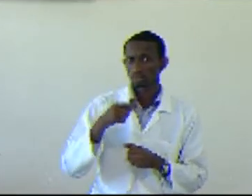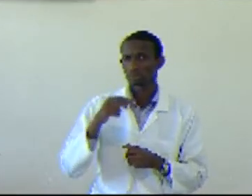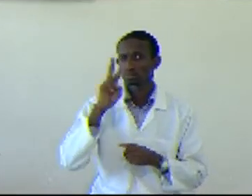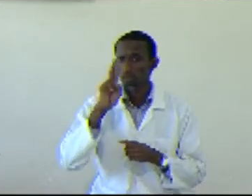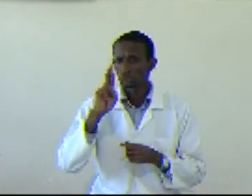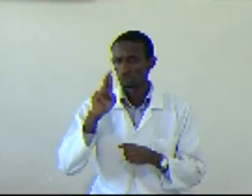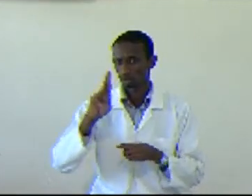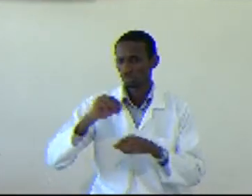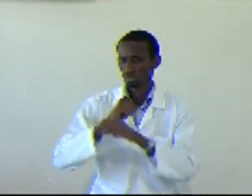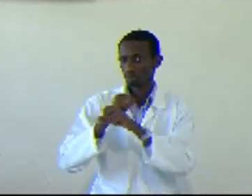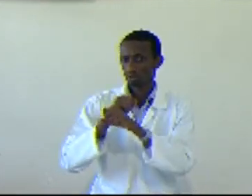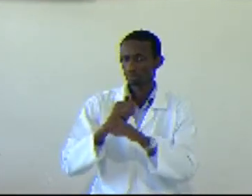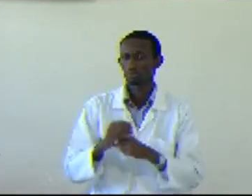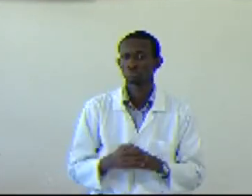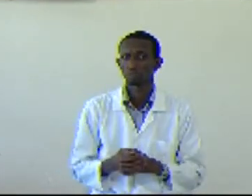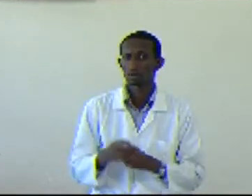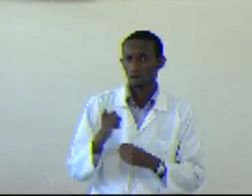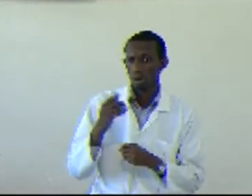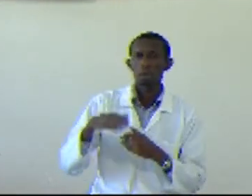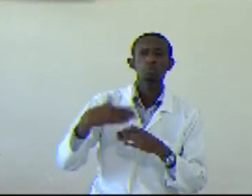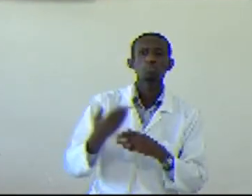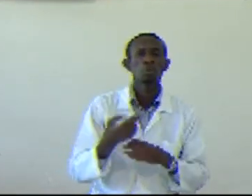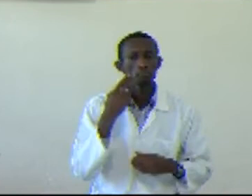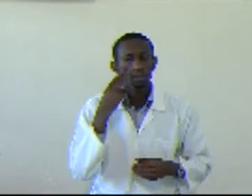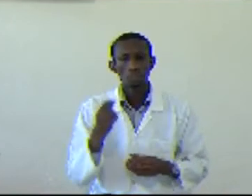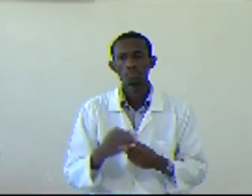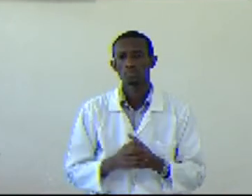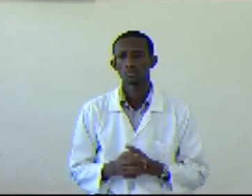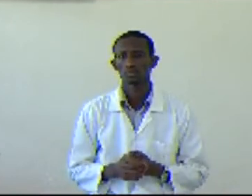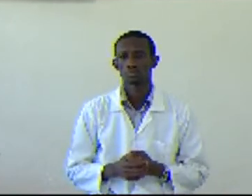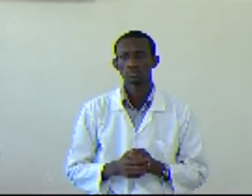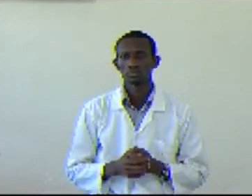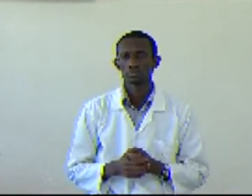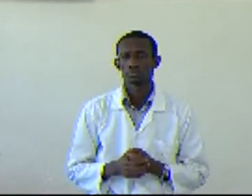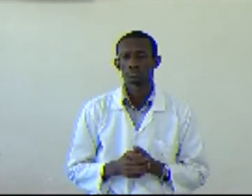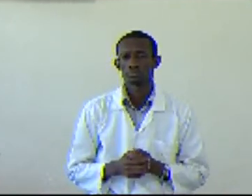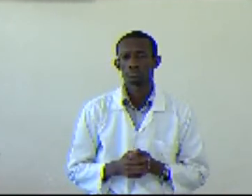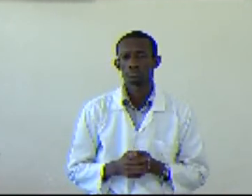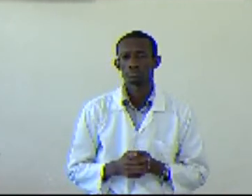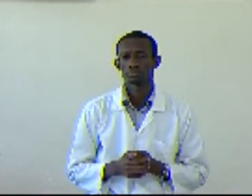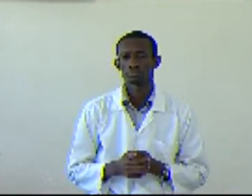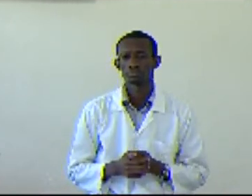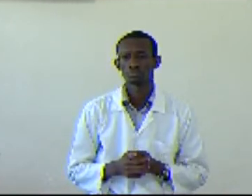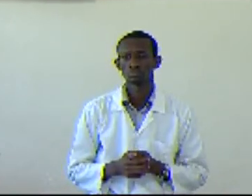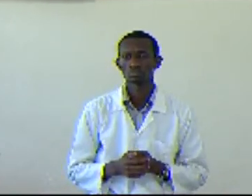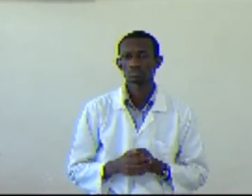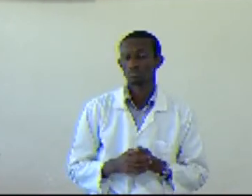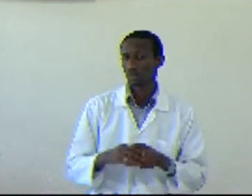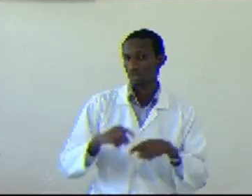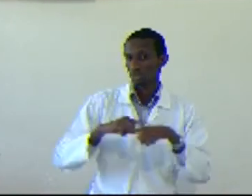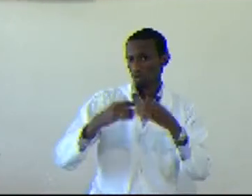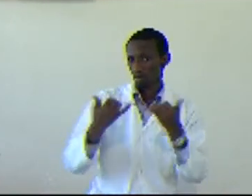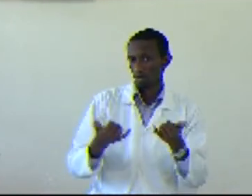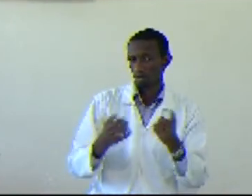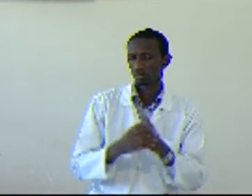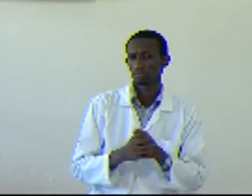one? So then we can find that. So here we can find the current